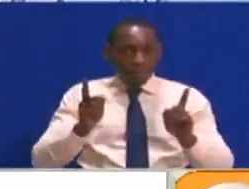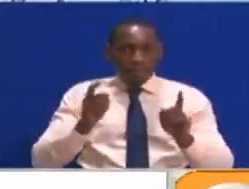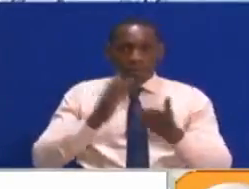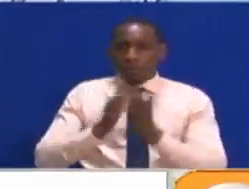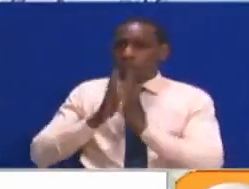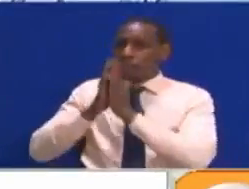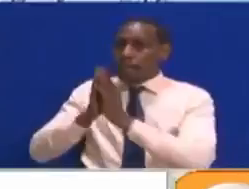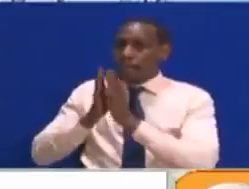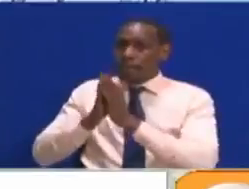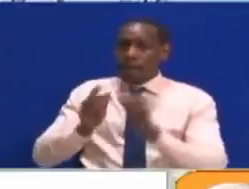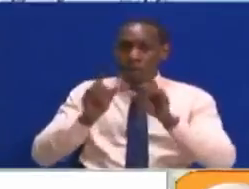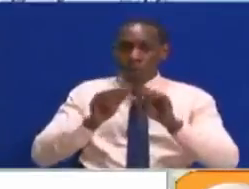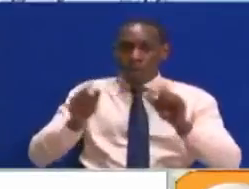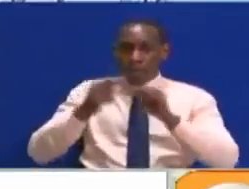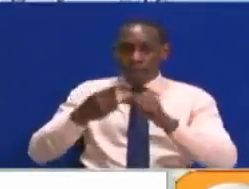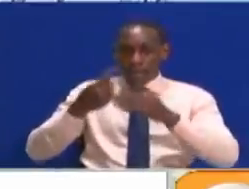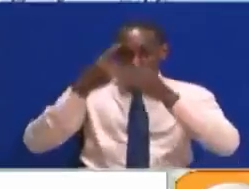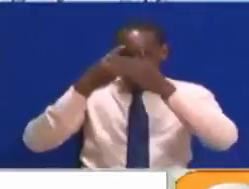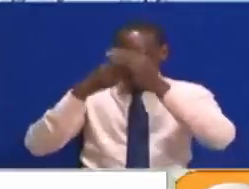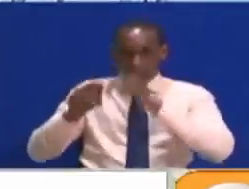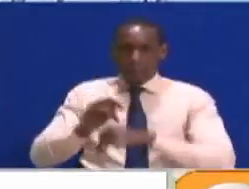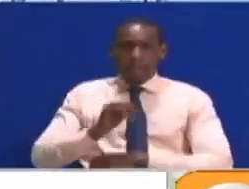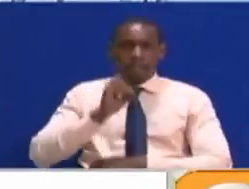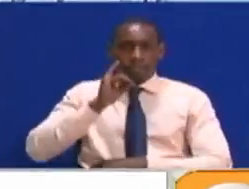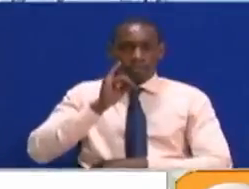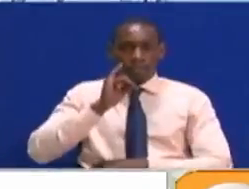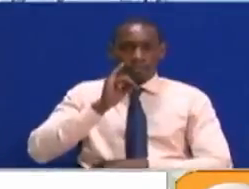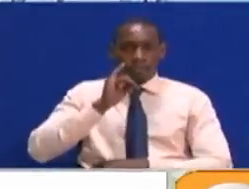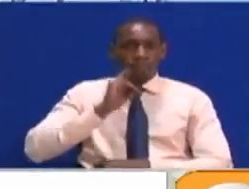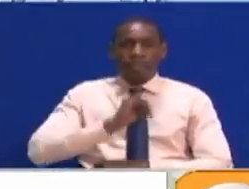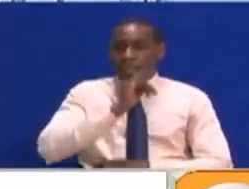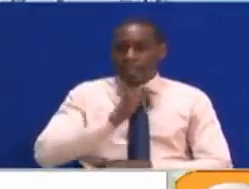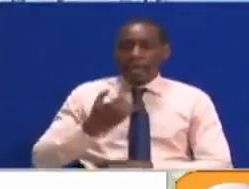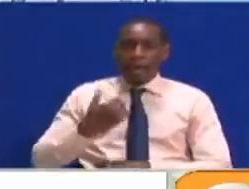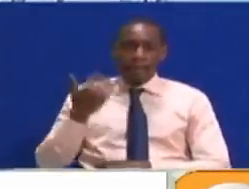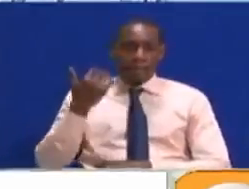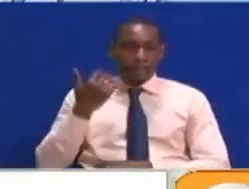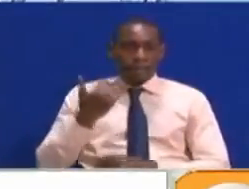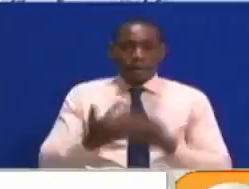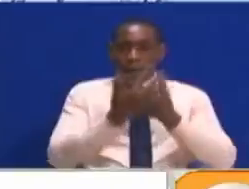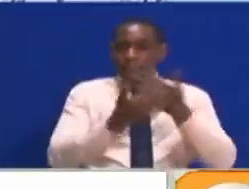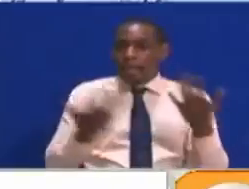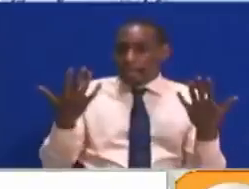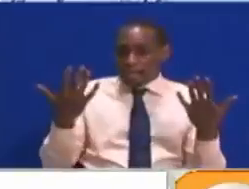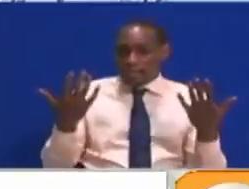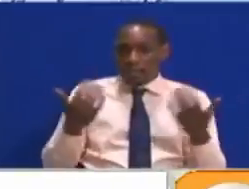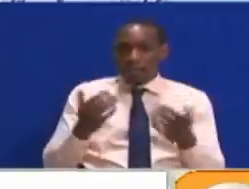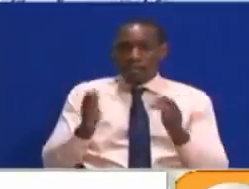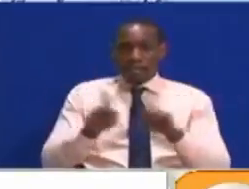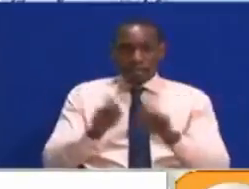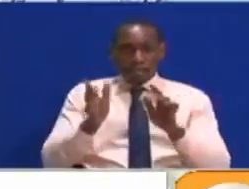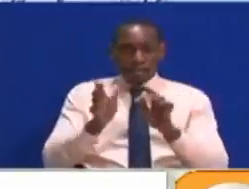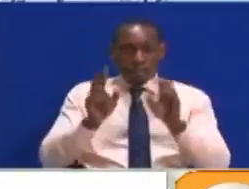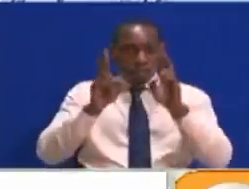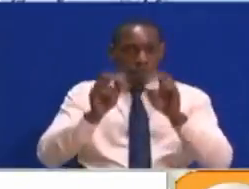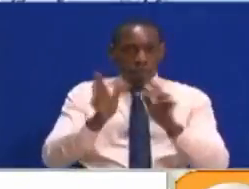to pray with what Prophet Isaiah calls blood in their hands. And I will now quote generously from that book of Isaiah